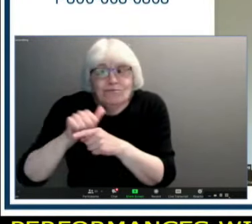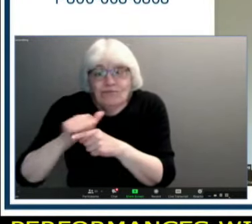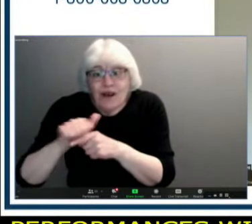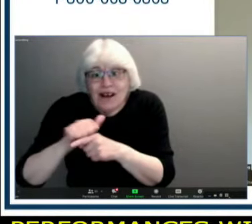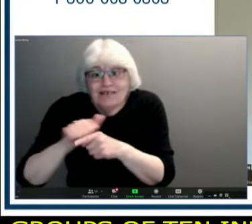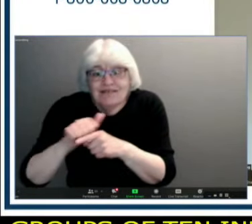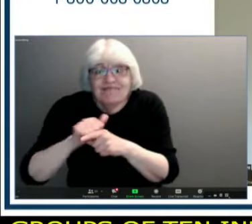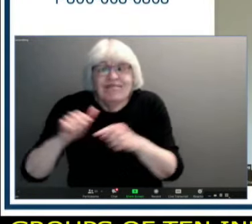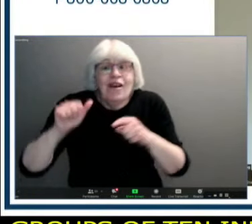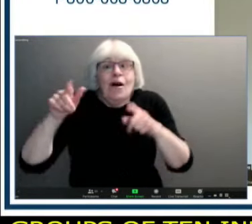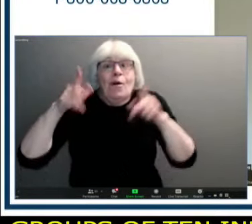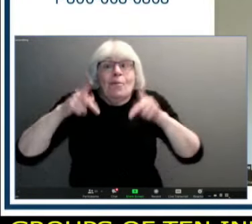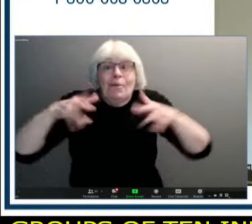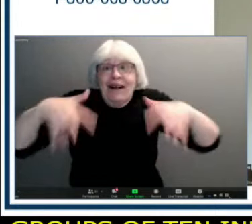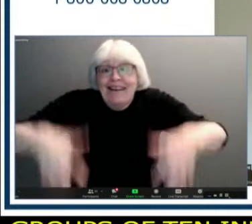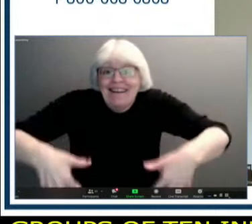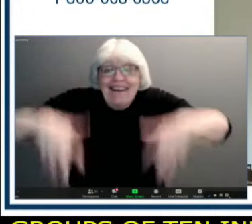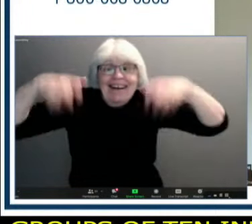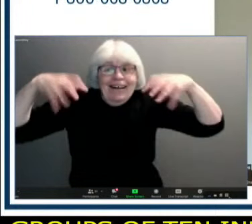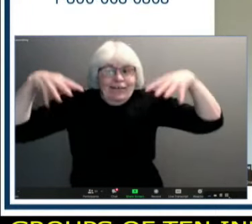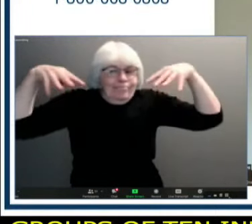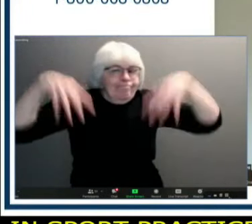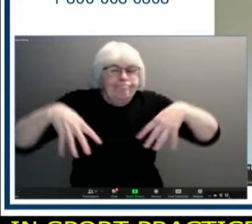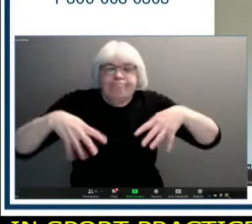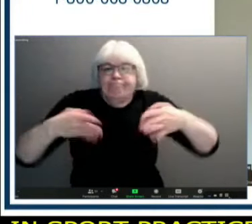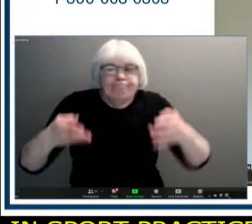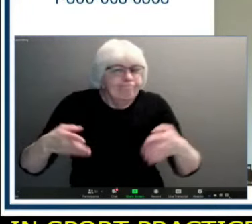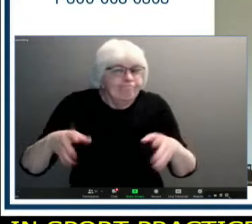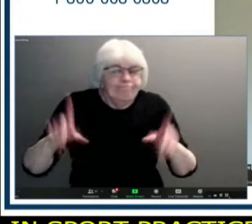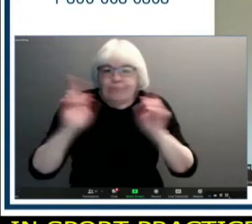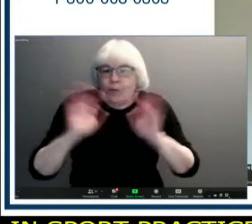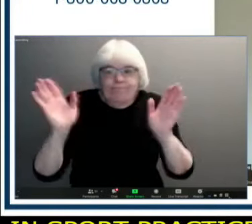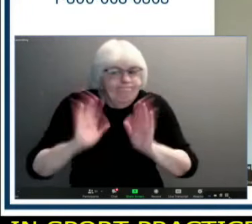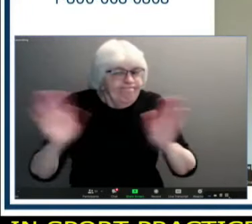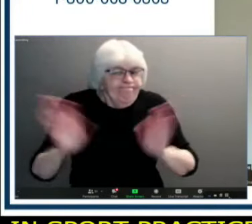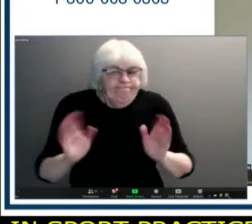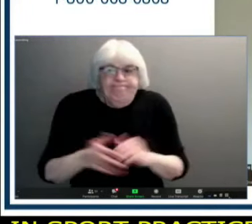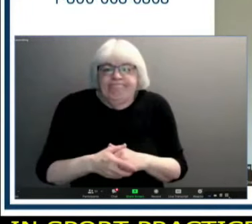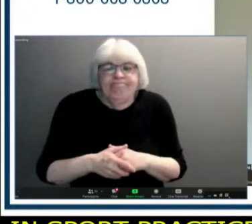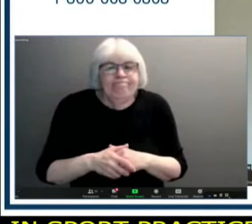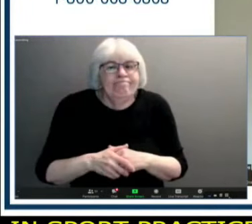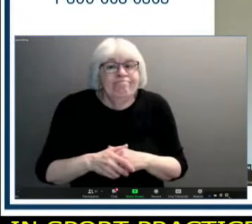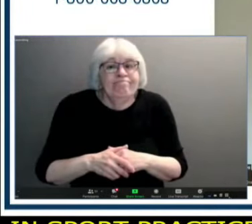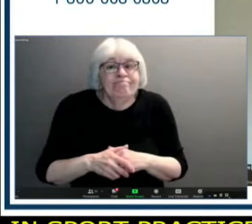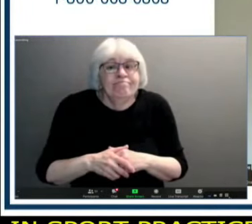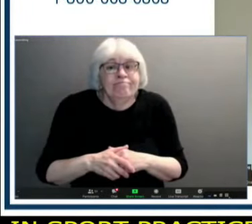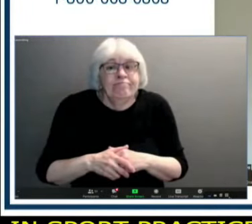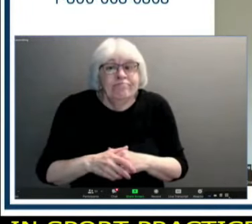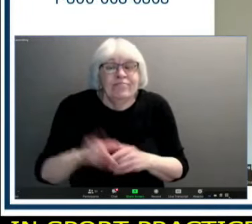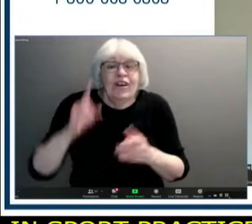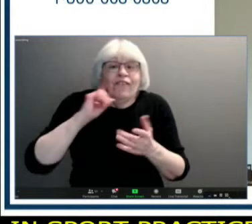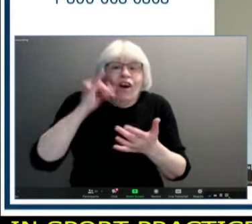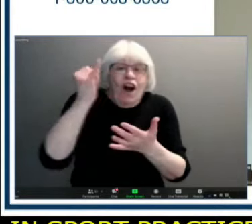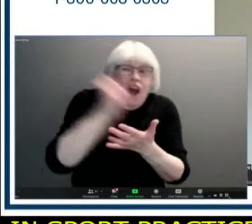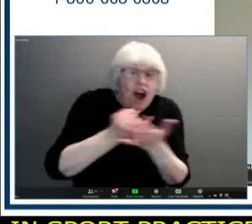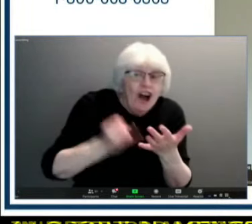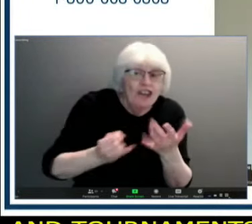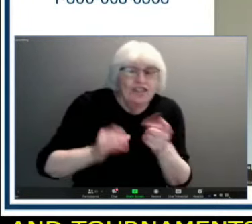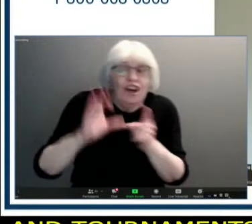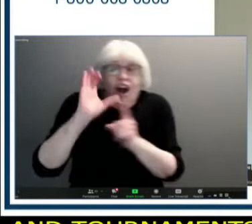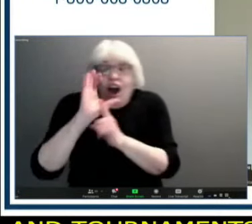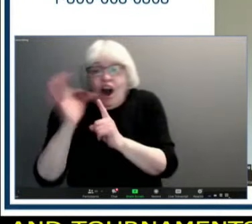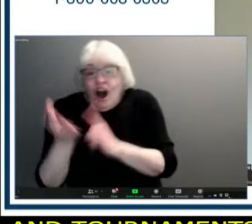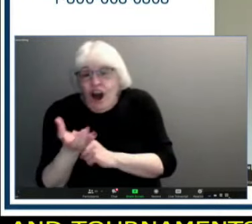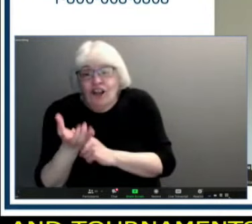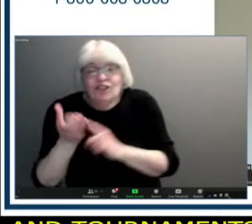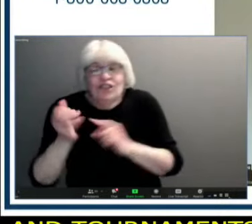not be allowed. And the same group sizes will be allowed for arts and culture rehearsals and for virtual